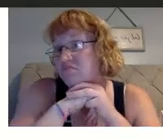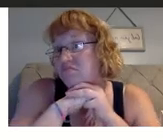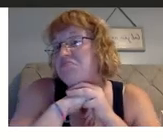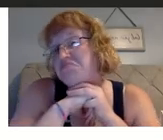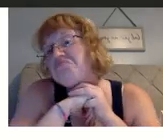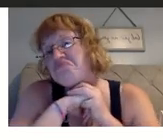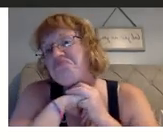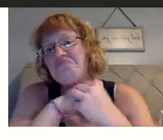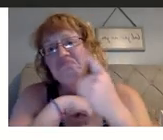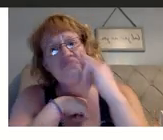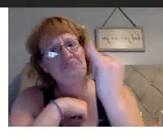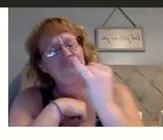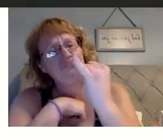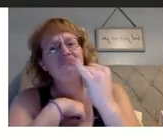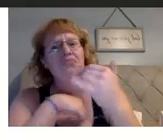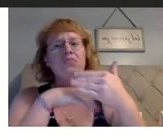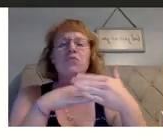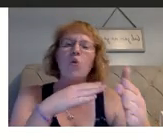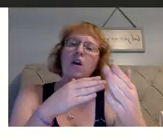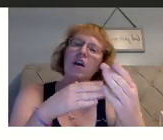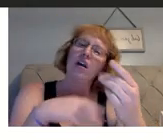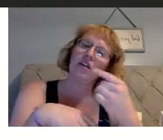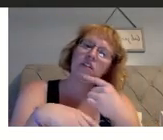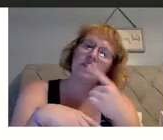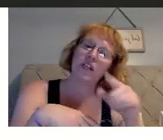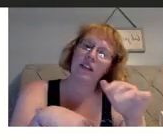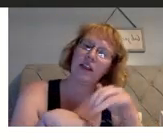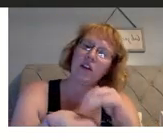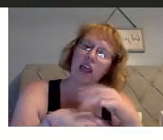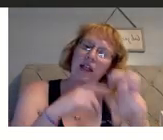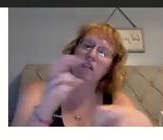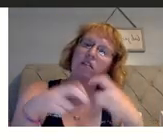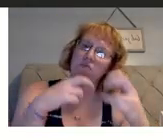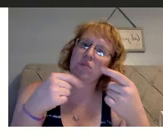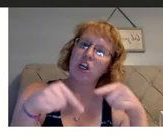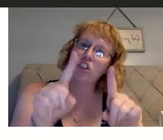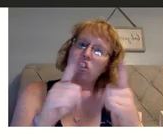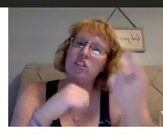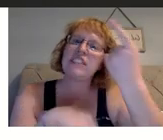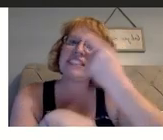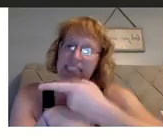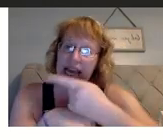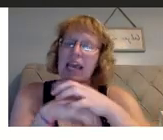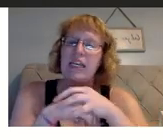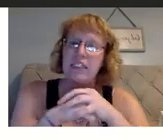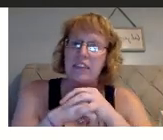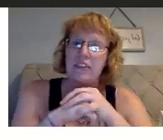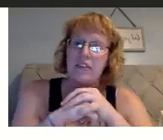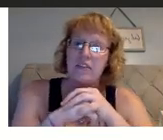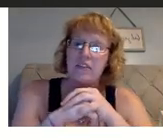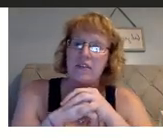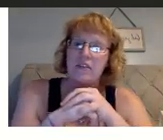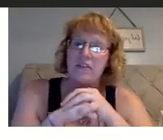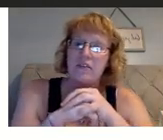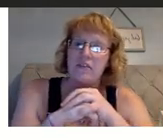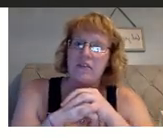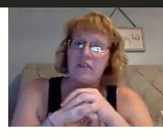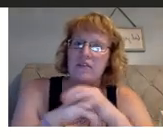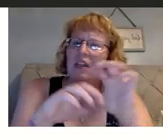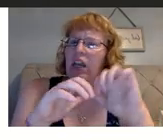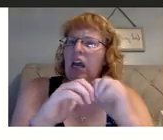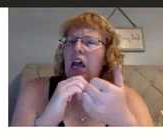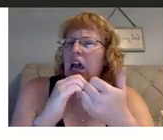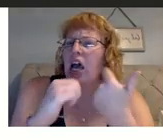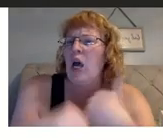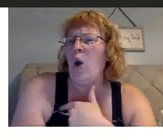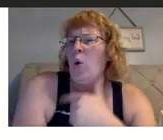Yeah, I think so too. So let's go ahead and say that they are at the amusement park during the day. And how